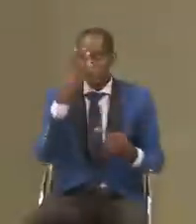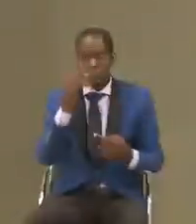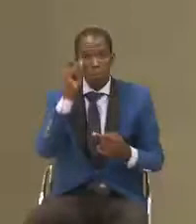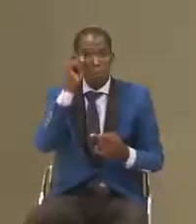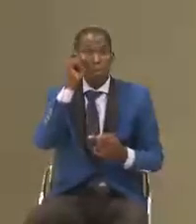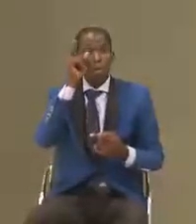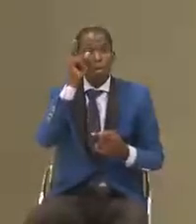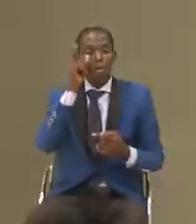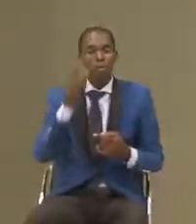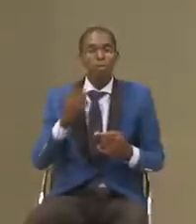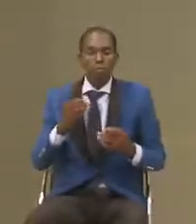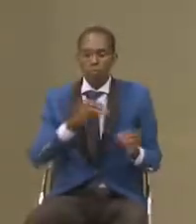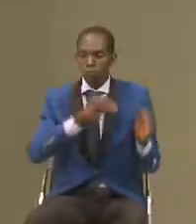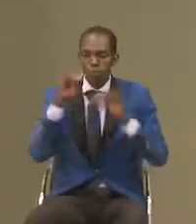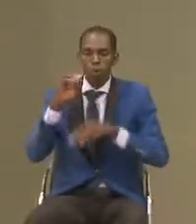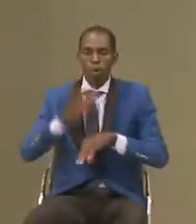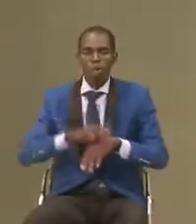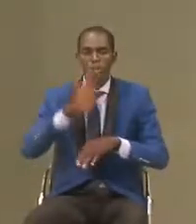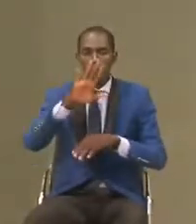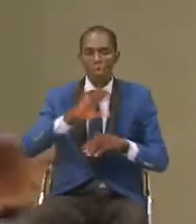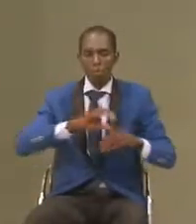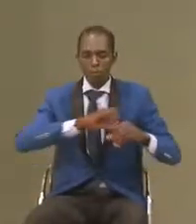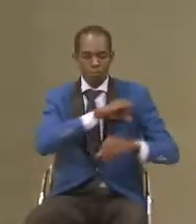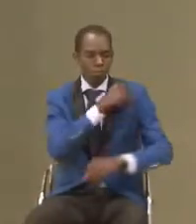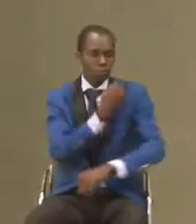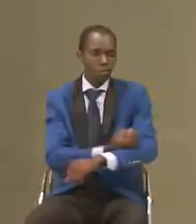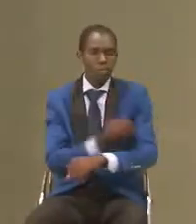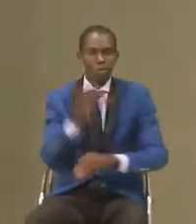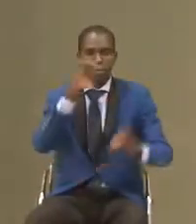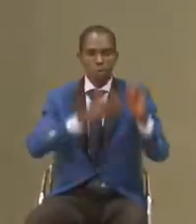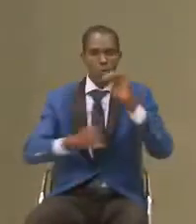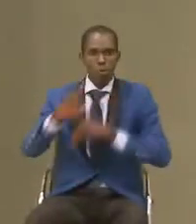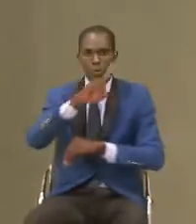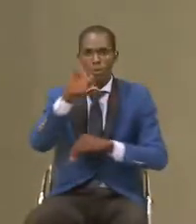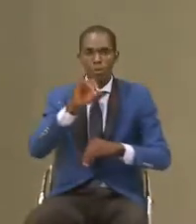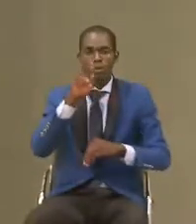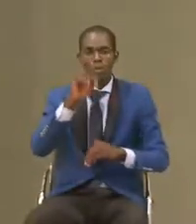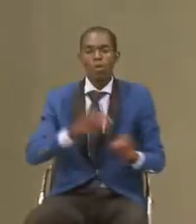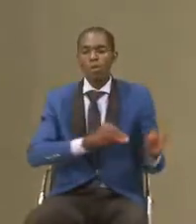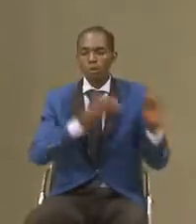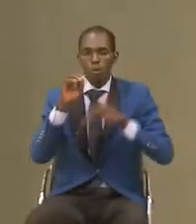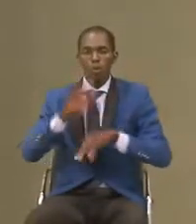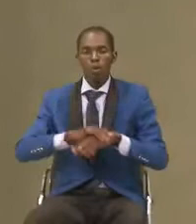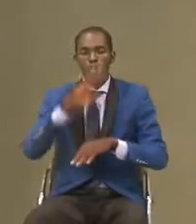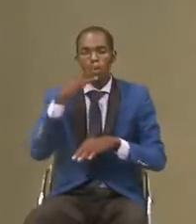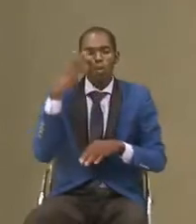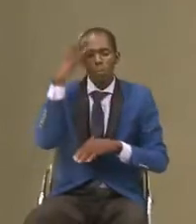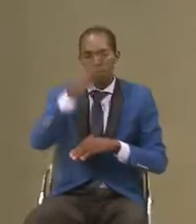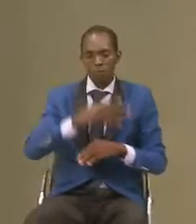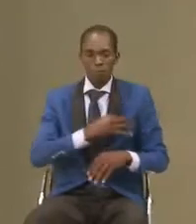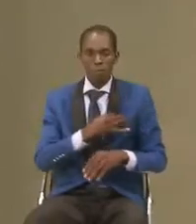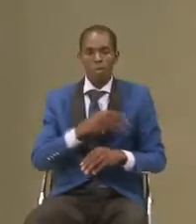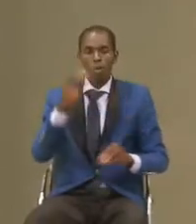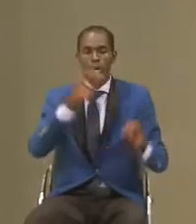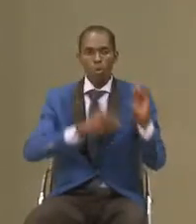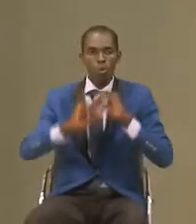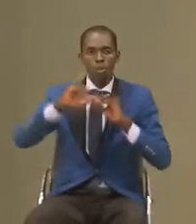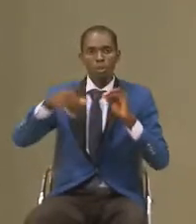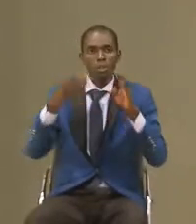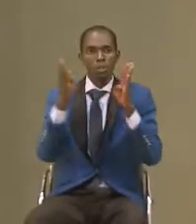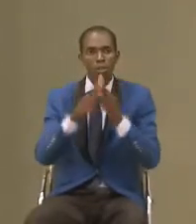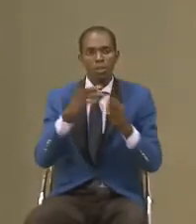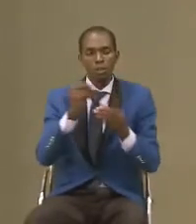It's not the time to sleep. Awake. Put on thy strength, O Zion. Put on thy beautiful